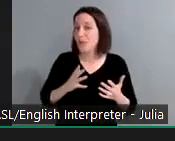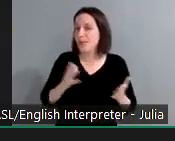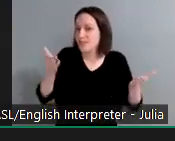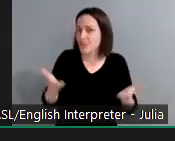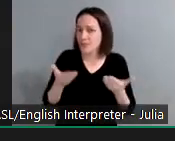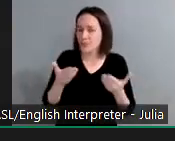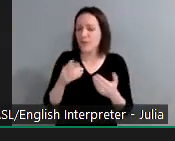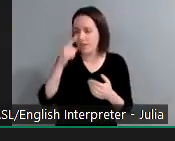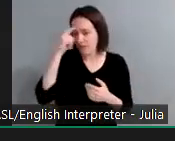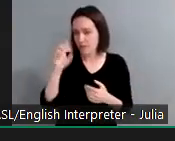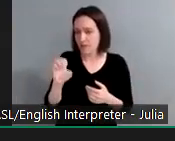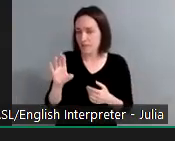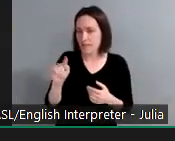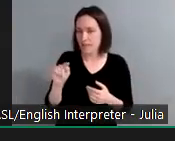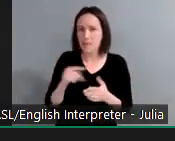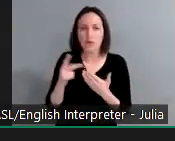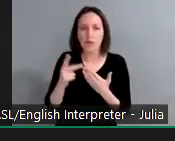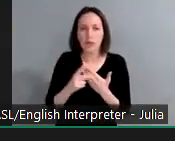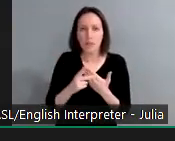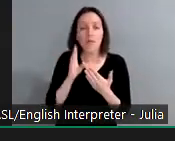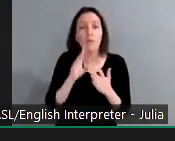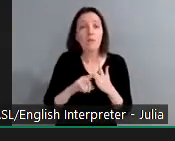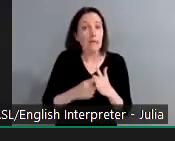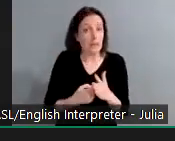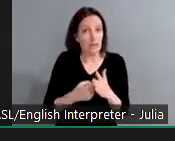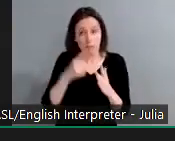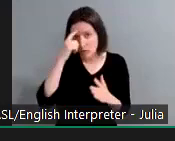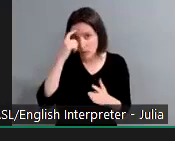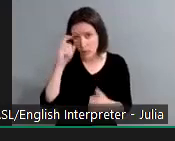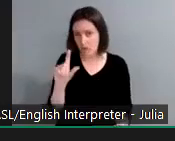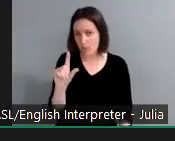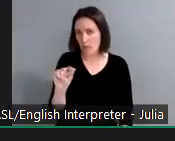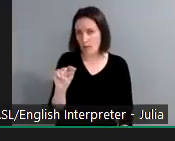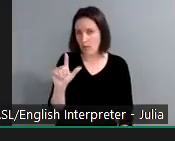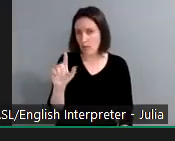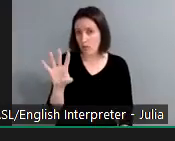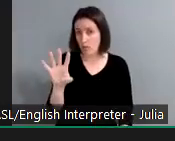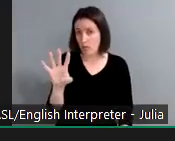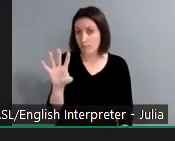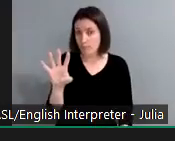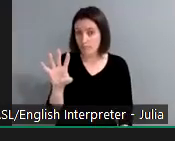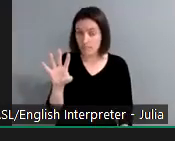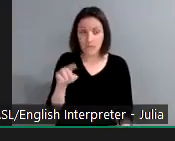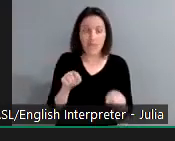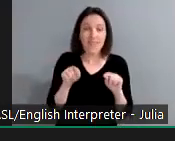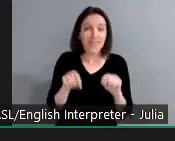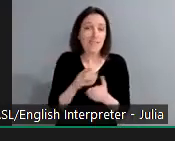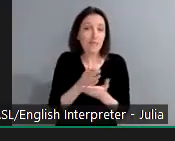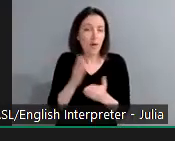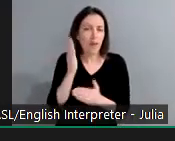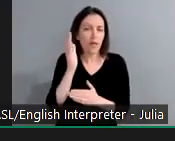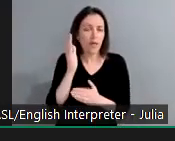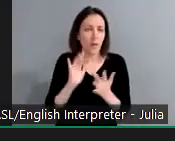program, which will begin summer of 2024. In this segment of the webinar, we will